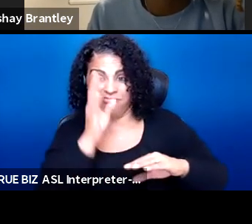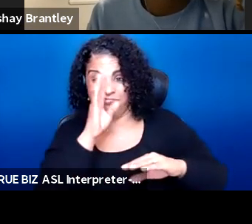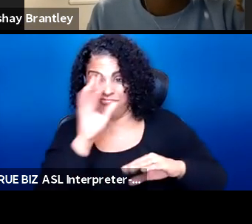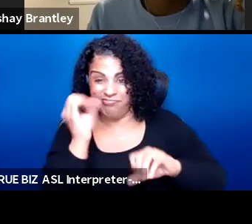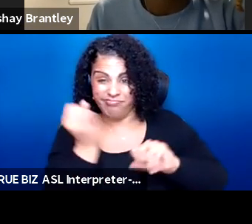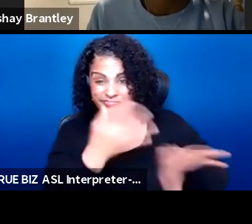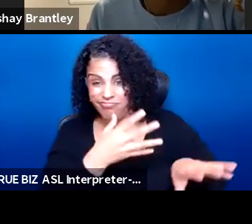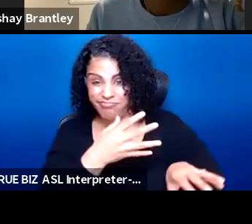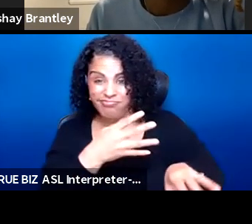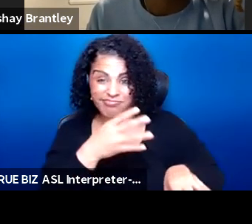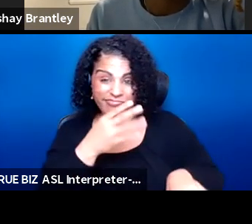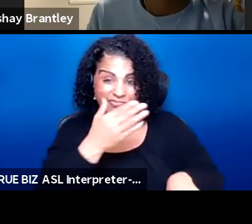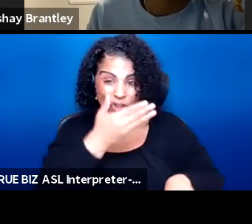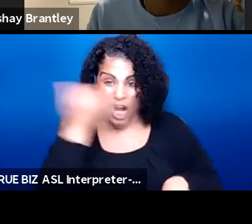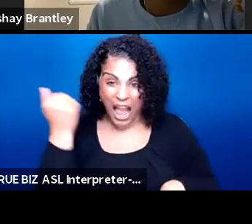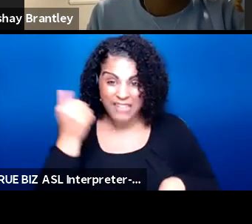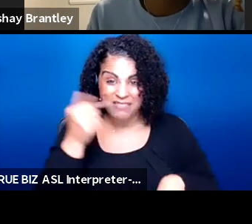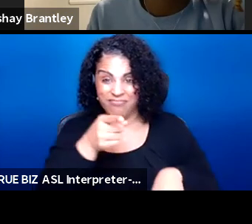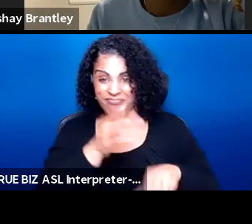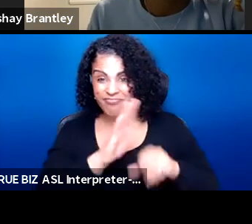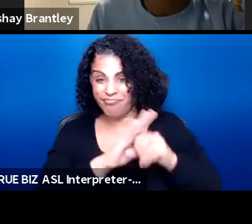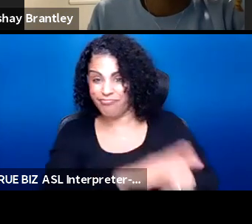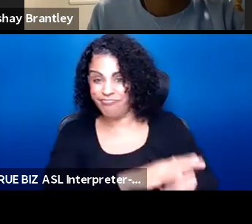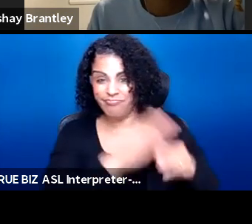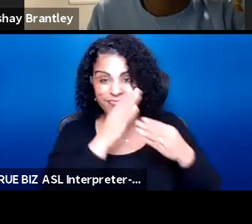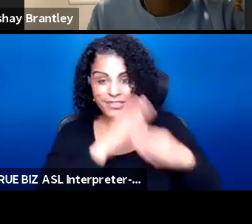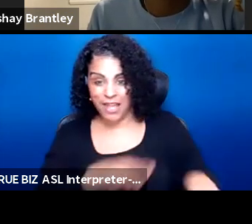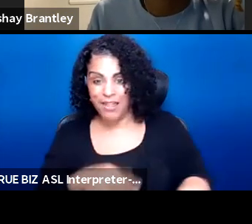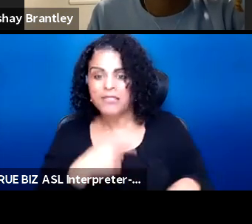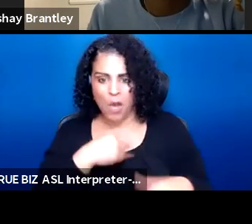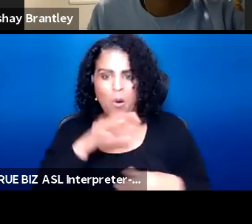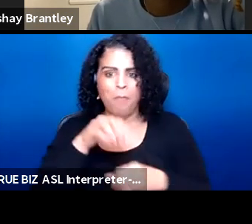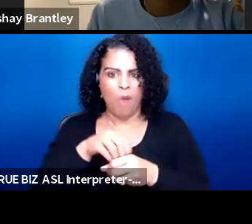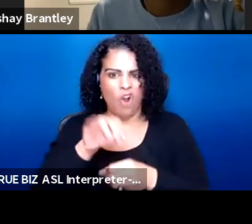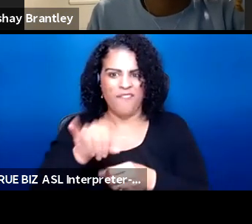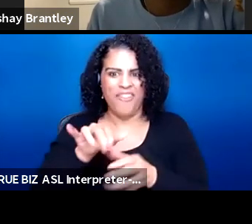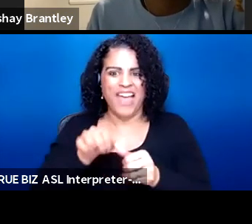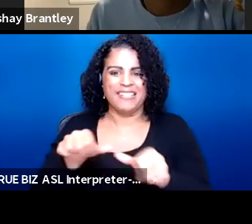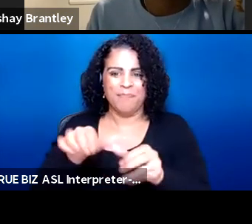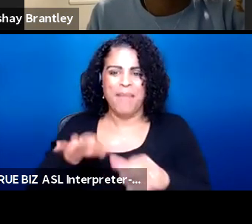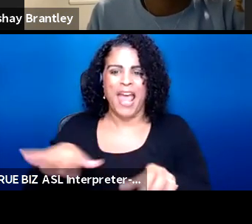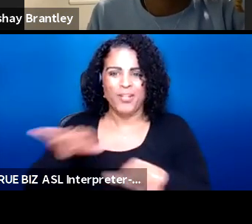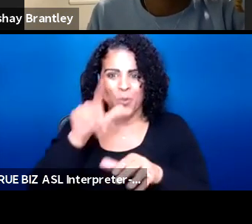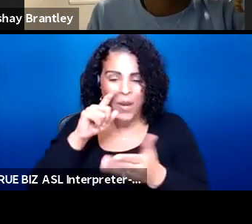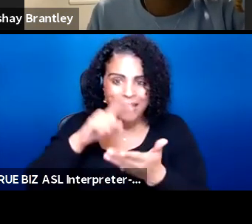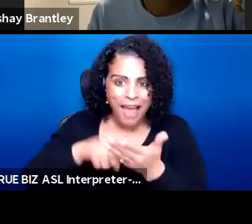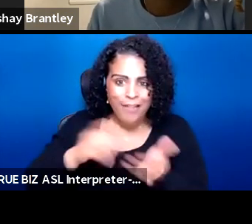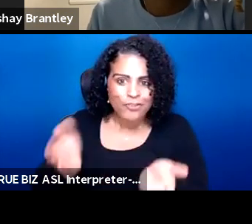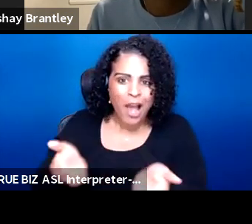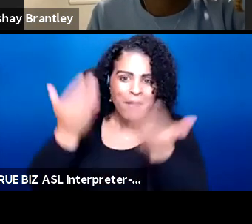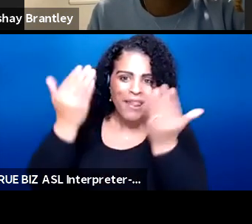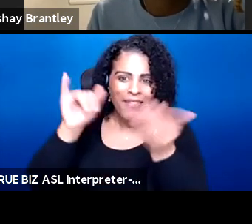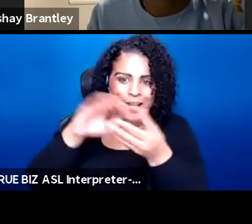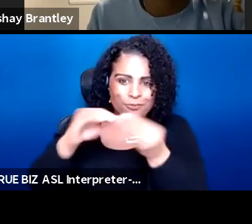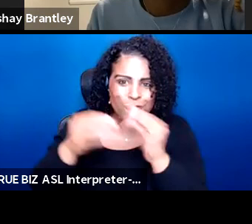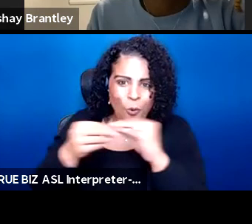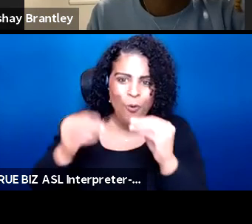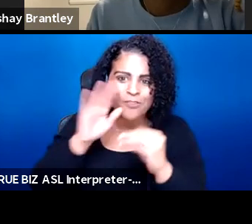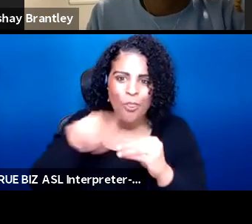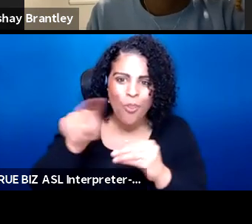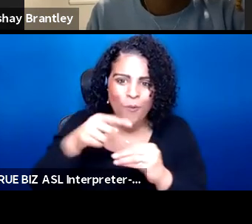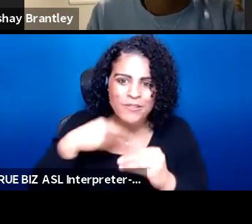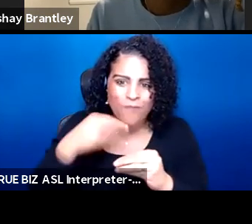silenced. I want to be a part of spaces that acknowledge and uplift those voices, uplift those new stories, and